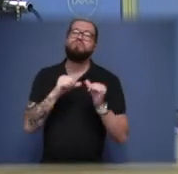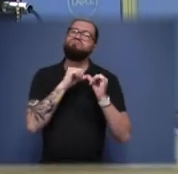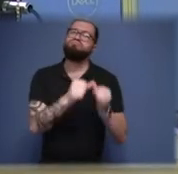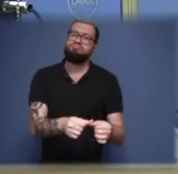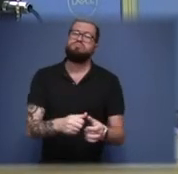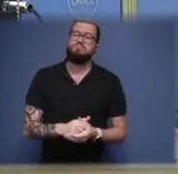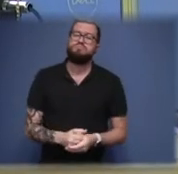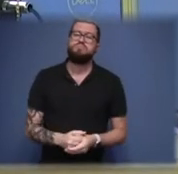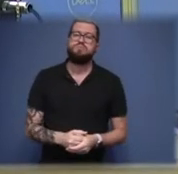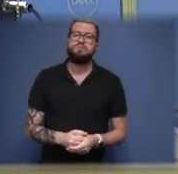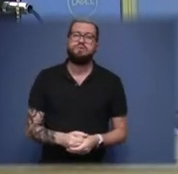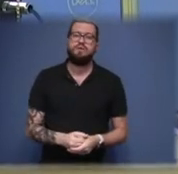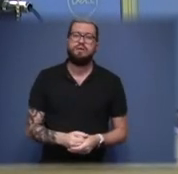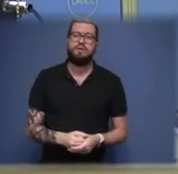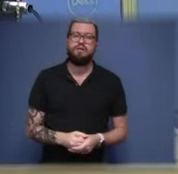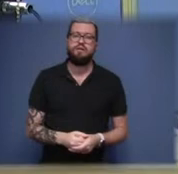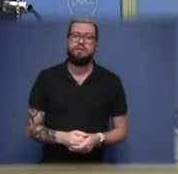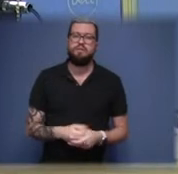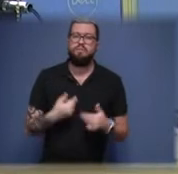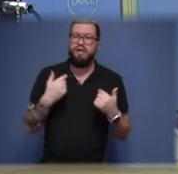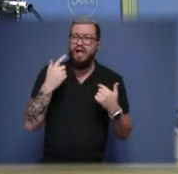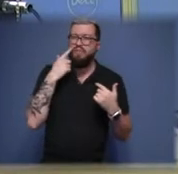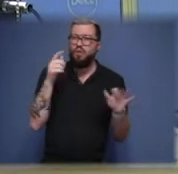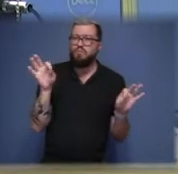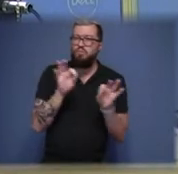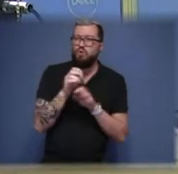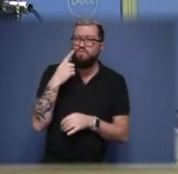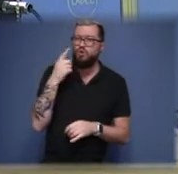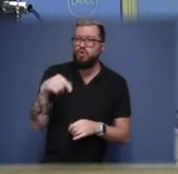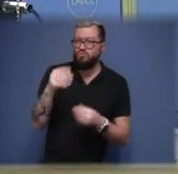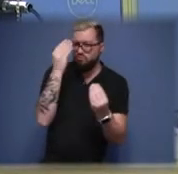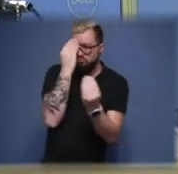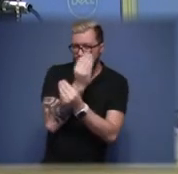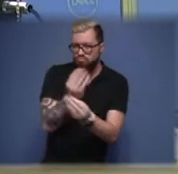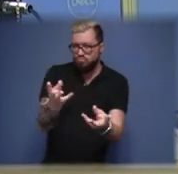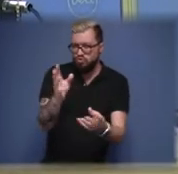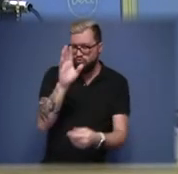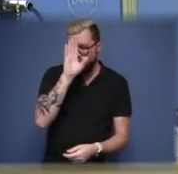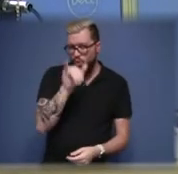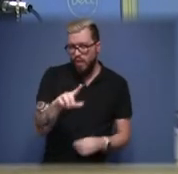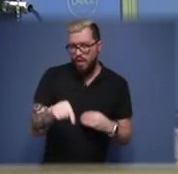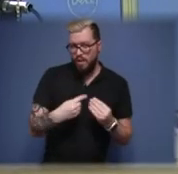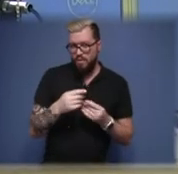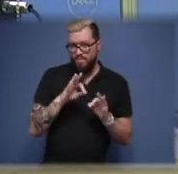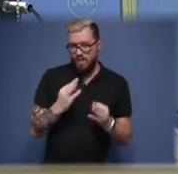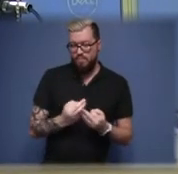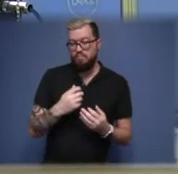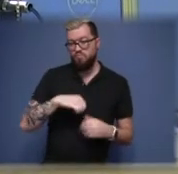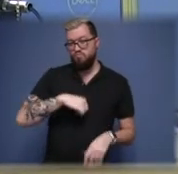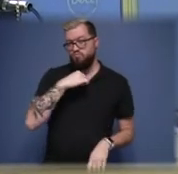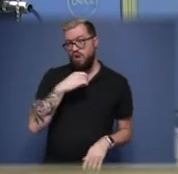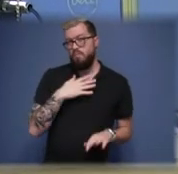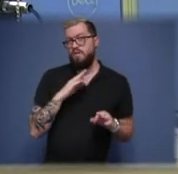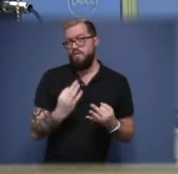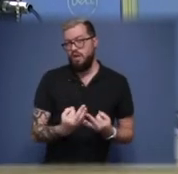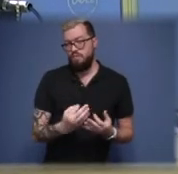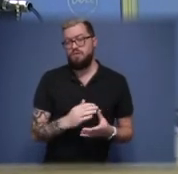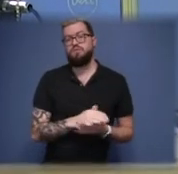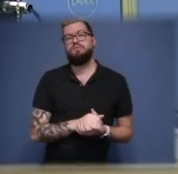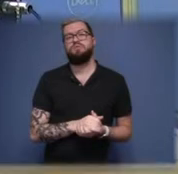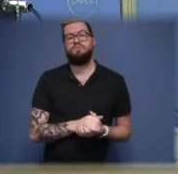it. I just thought it was important for you to know that and about my family. I'm very proud of my family.